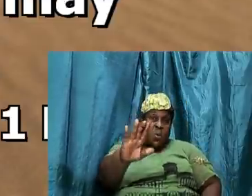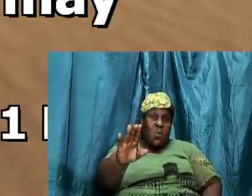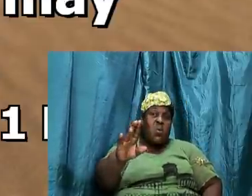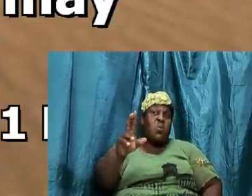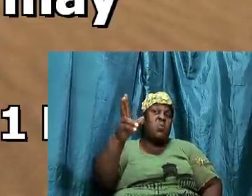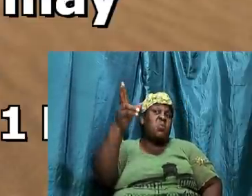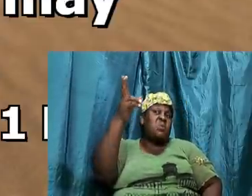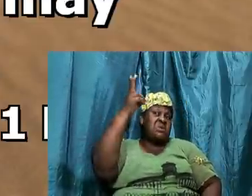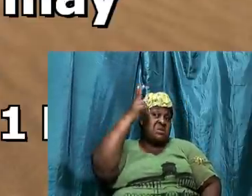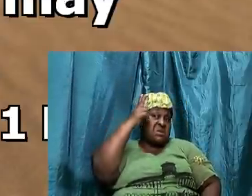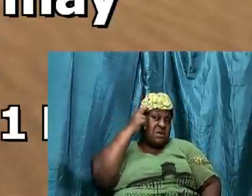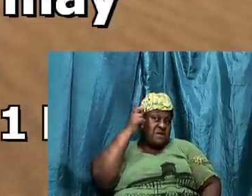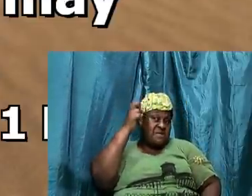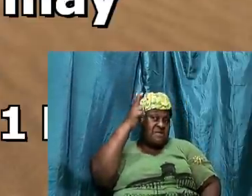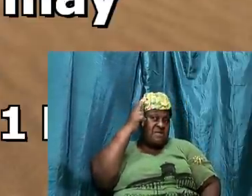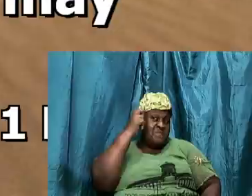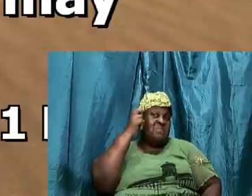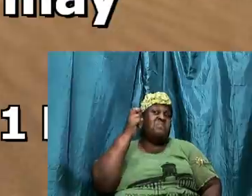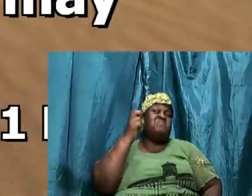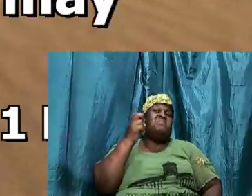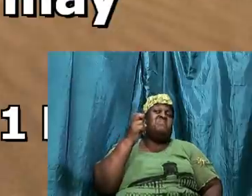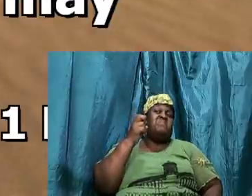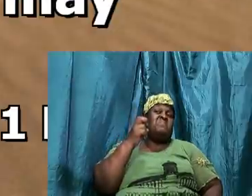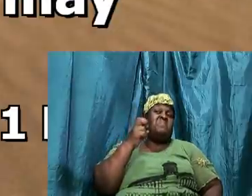adversary, the devil,